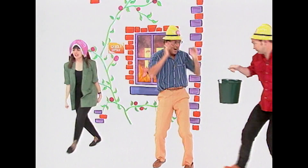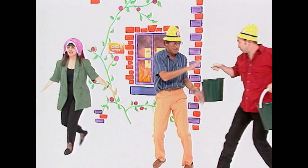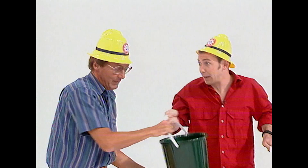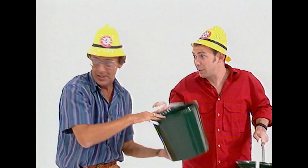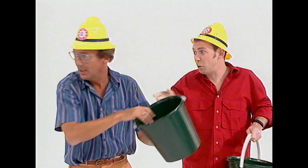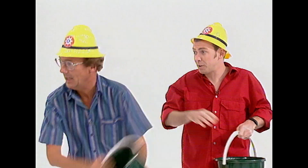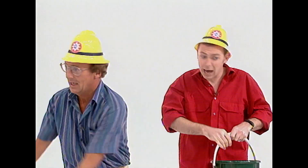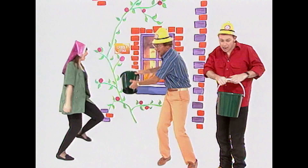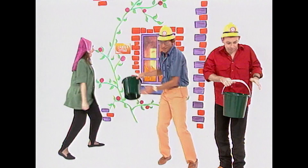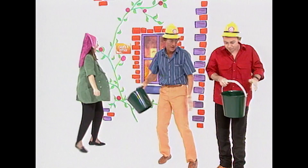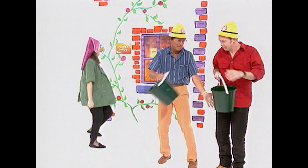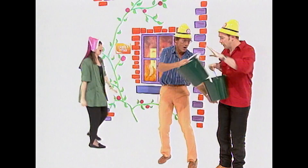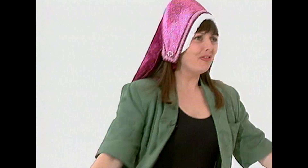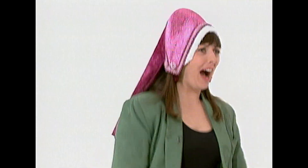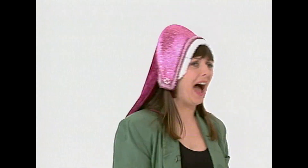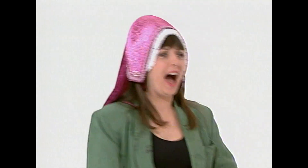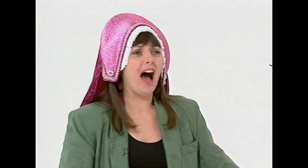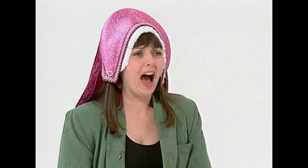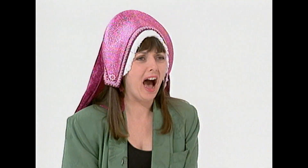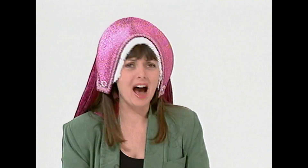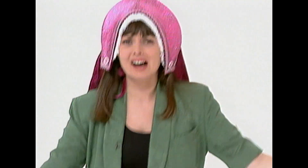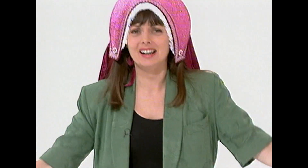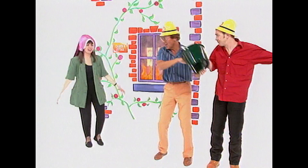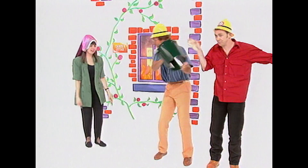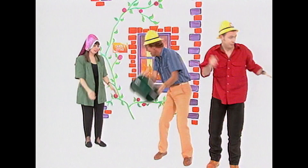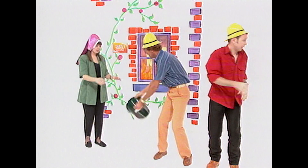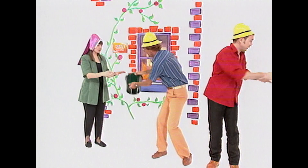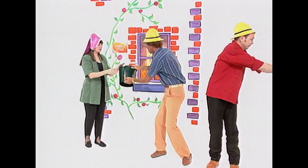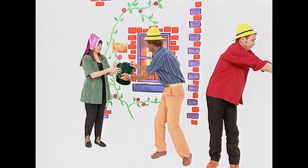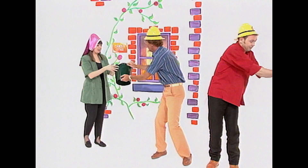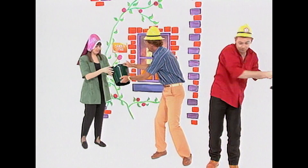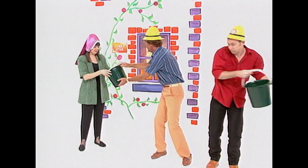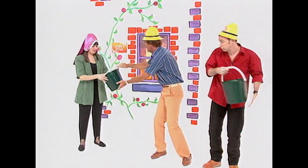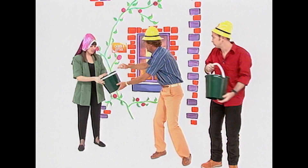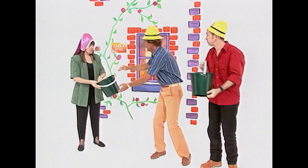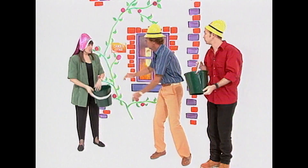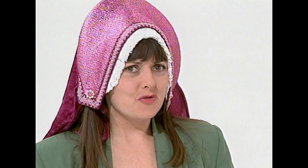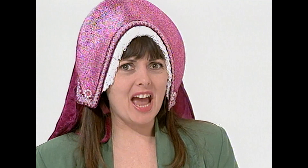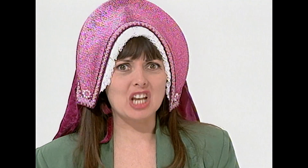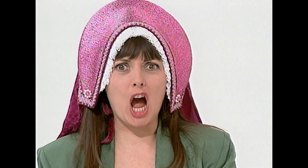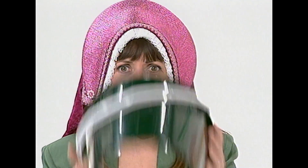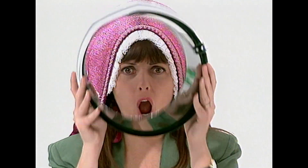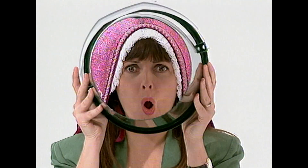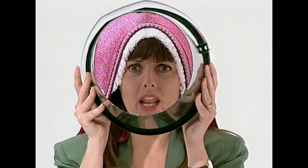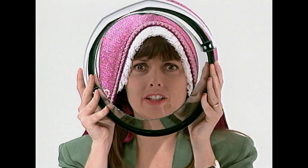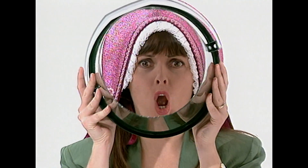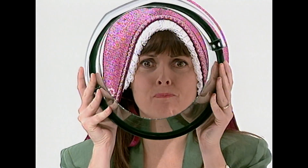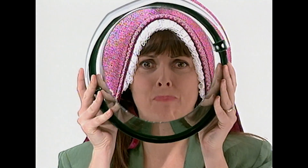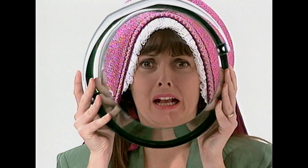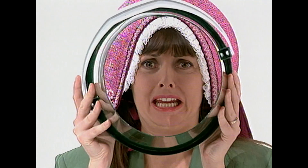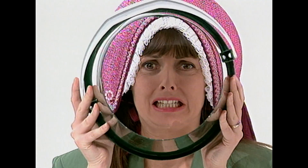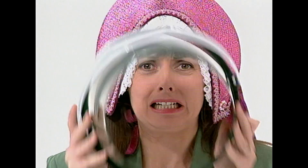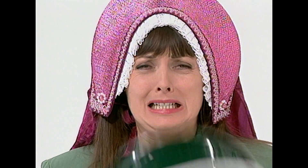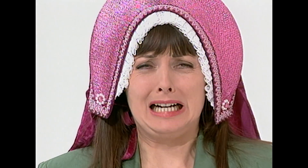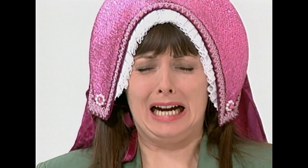Bucket! Bucket of water! Bucket of water! Bucket of water! Bucket of water! Excuse me? There's a hole in your